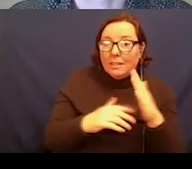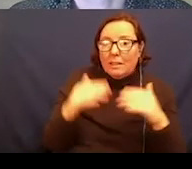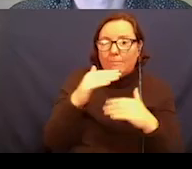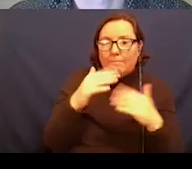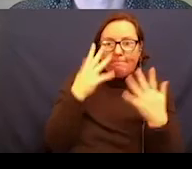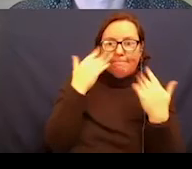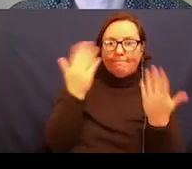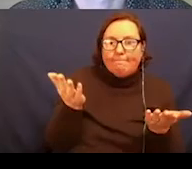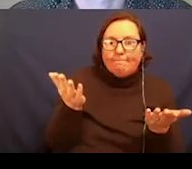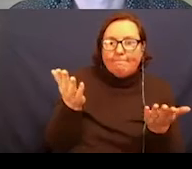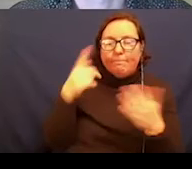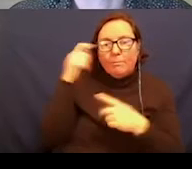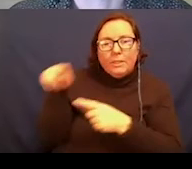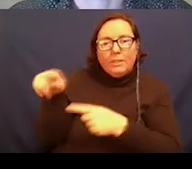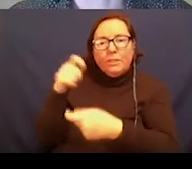rate.